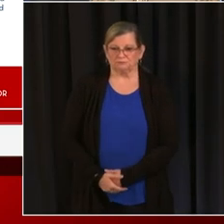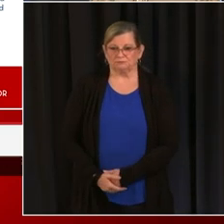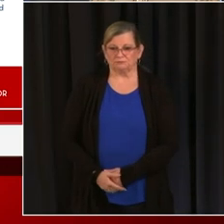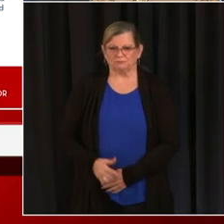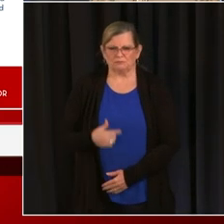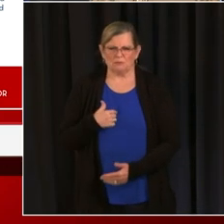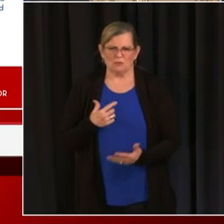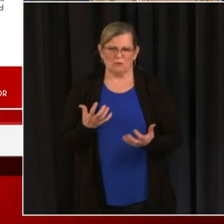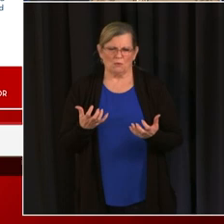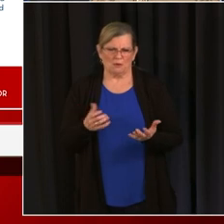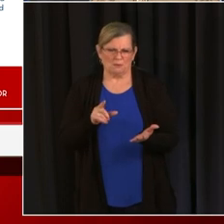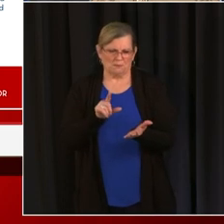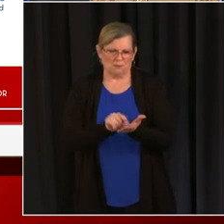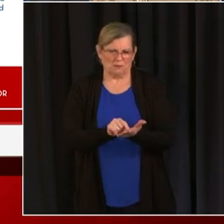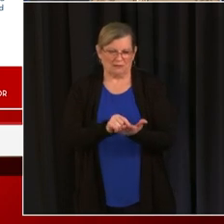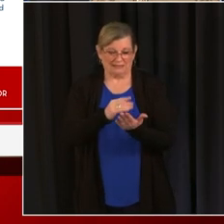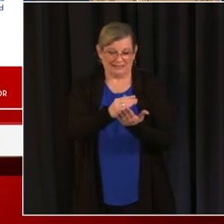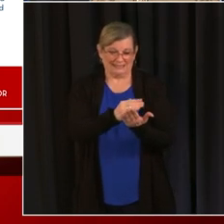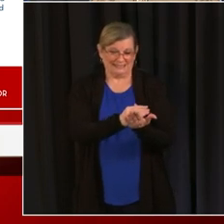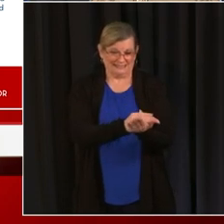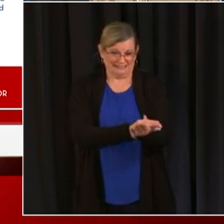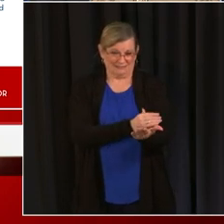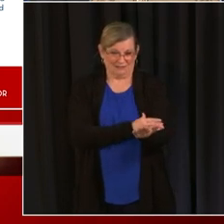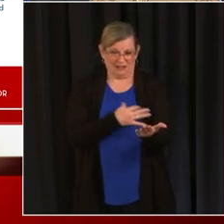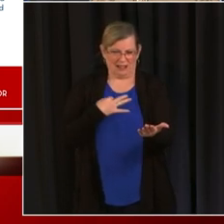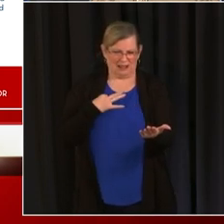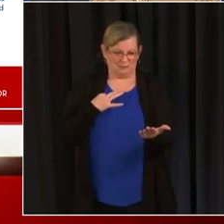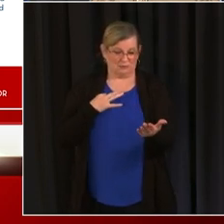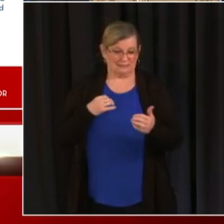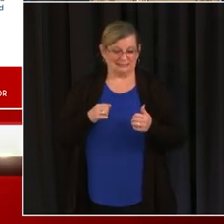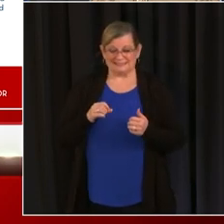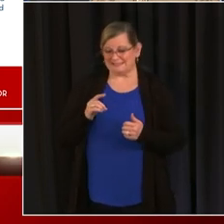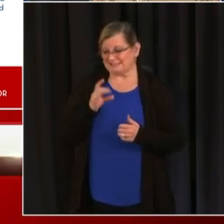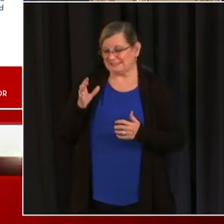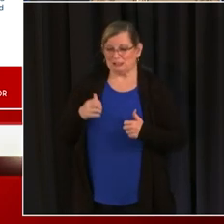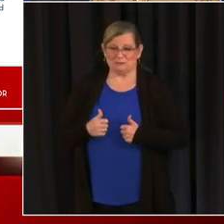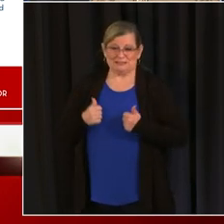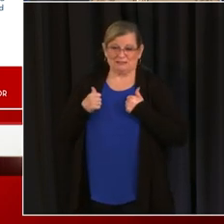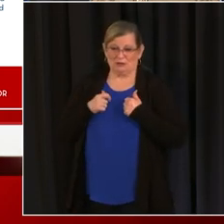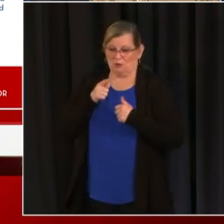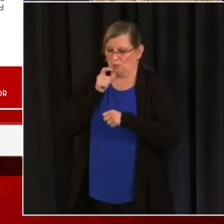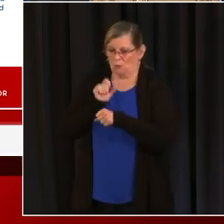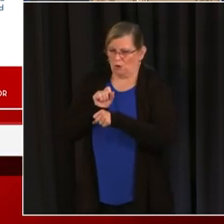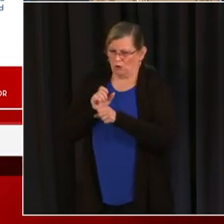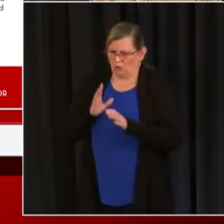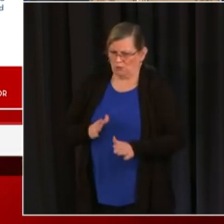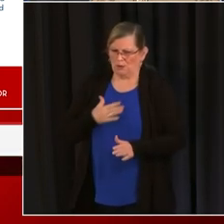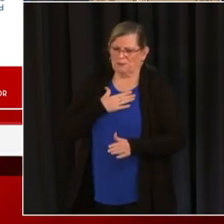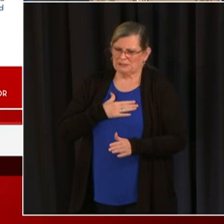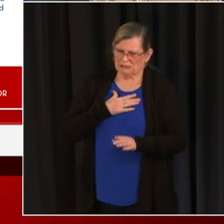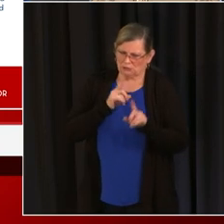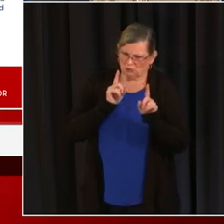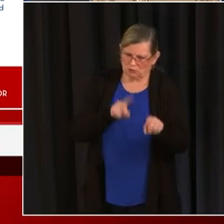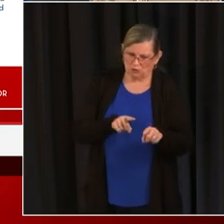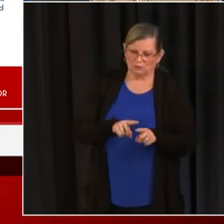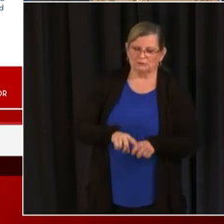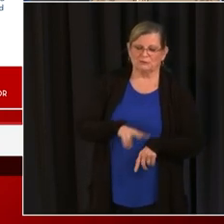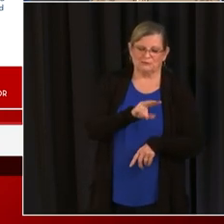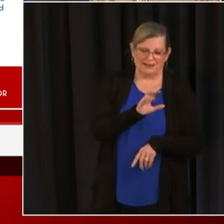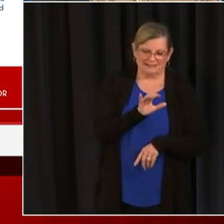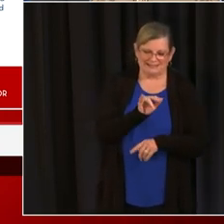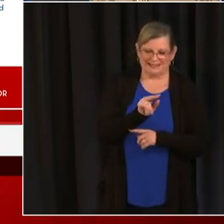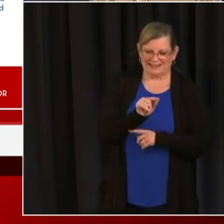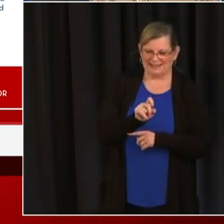DC residents and DC workers. You can go to our Vaccinate.dc.gov